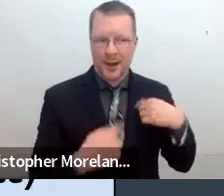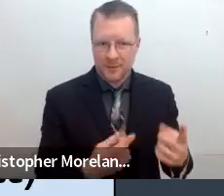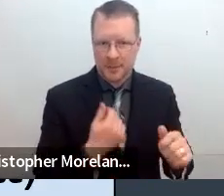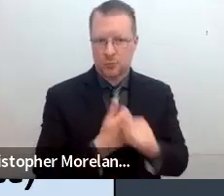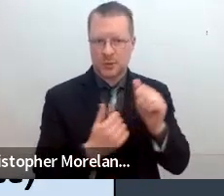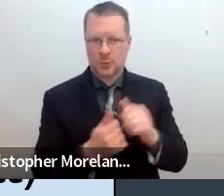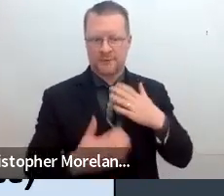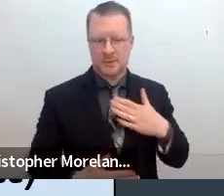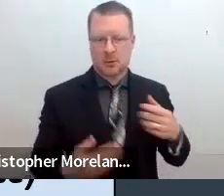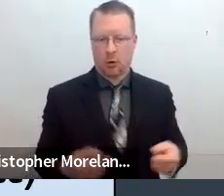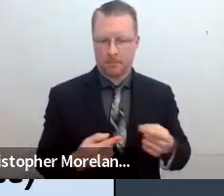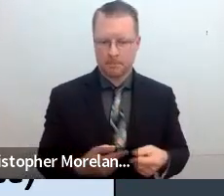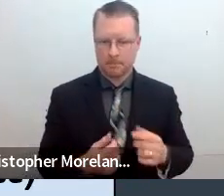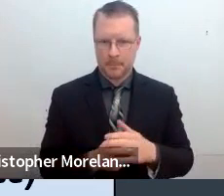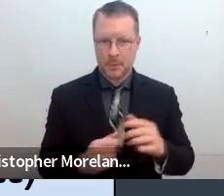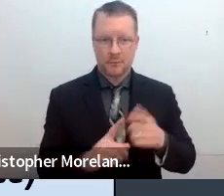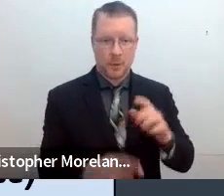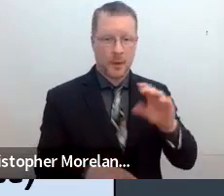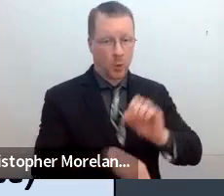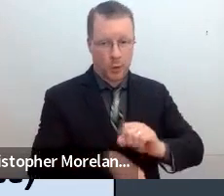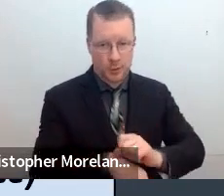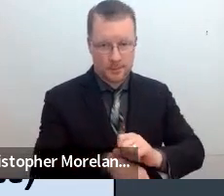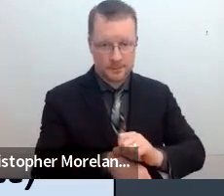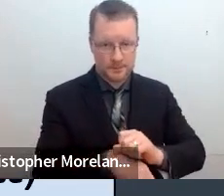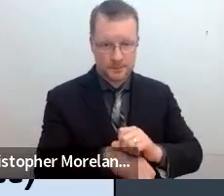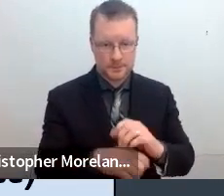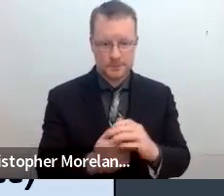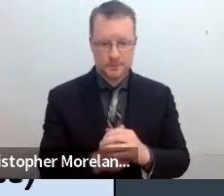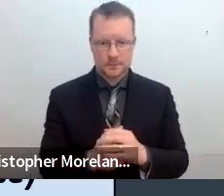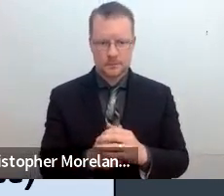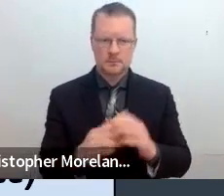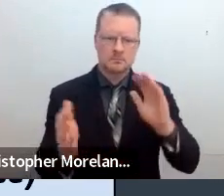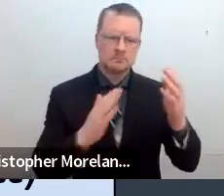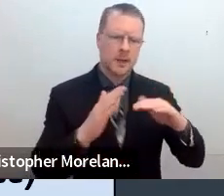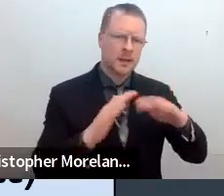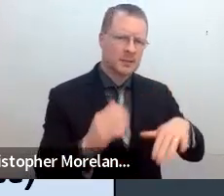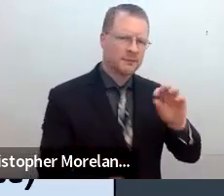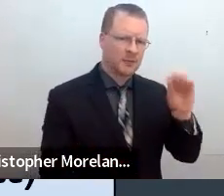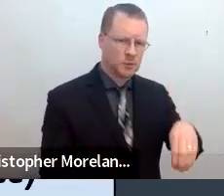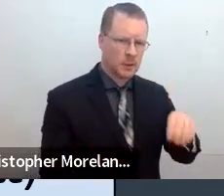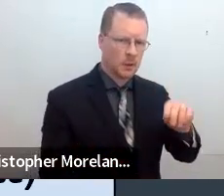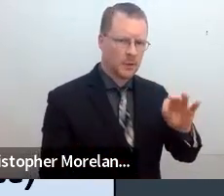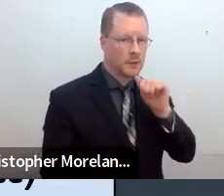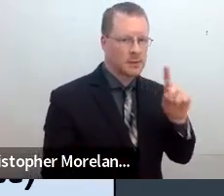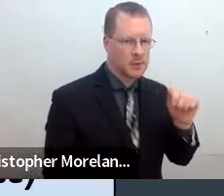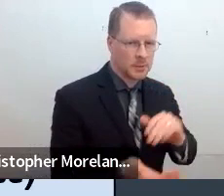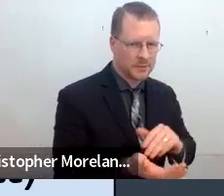with disabilities, reported having been threatened with physical harm from coworkers in the last